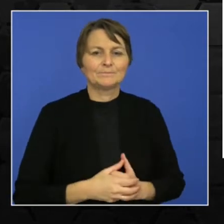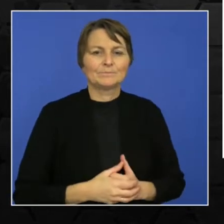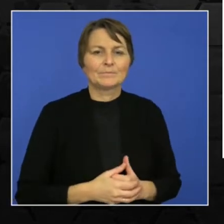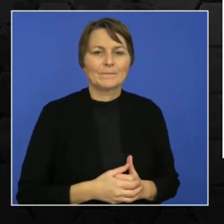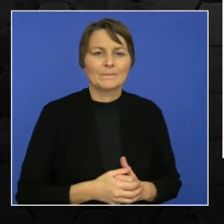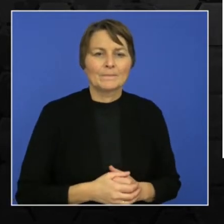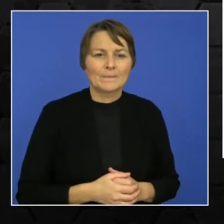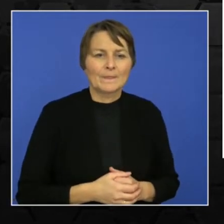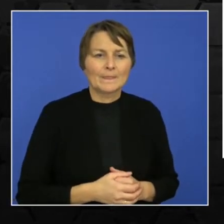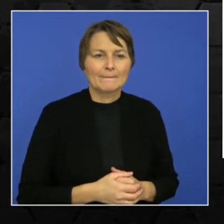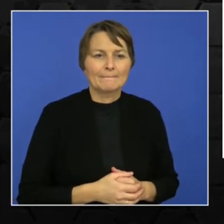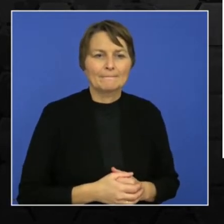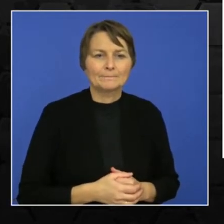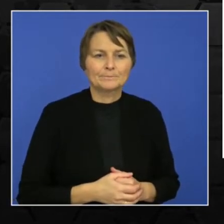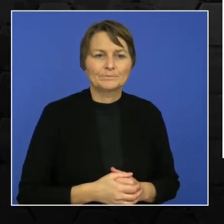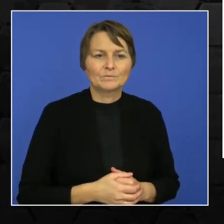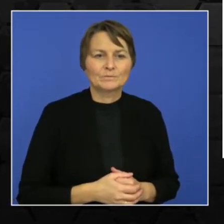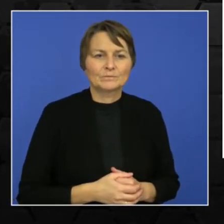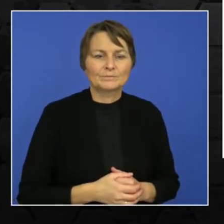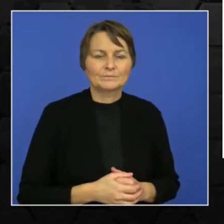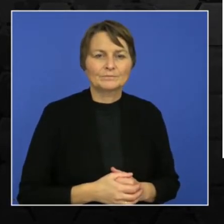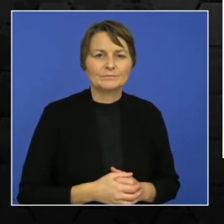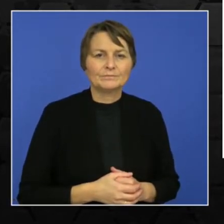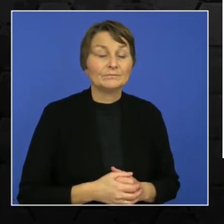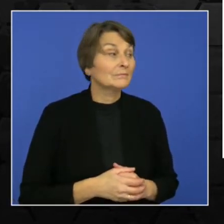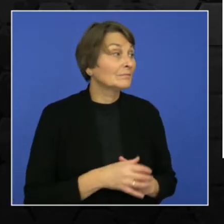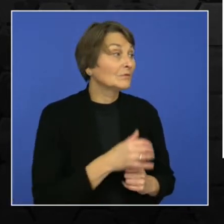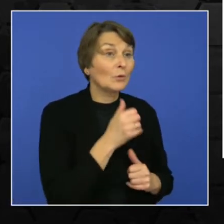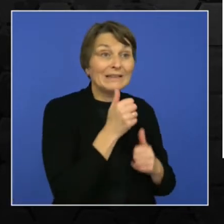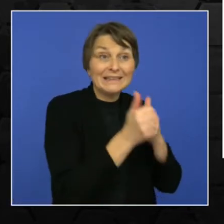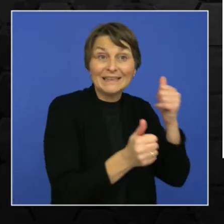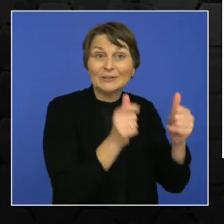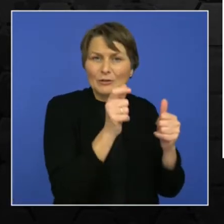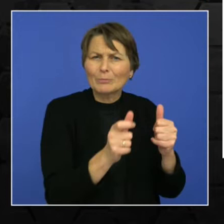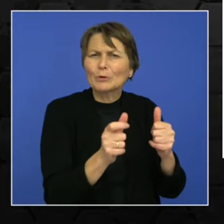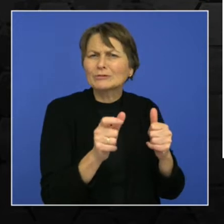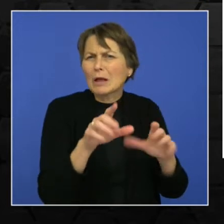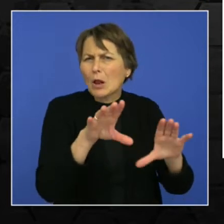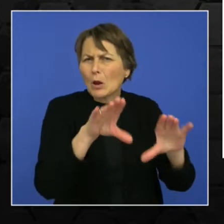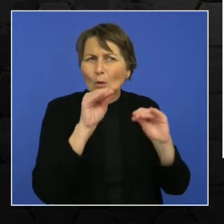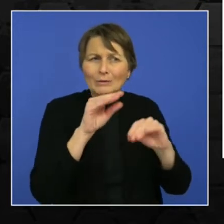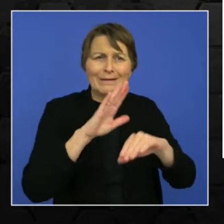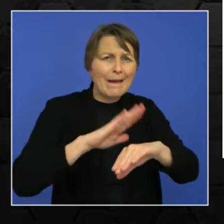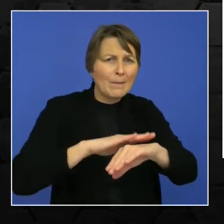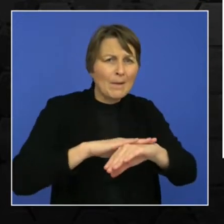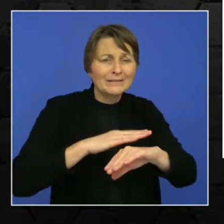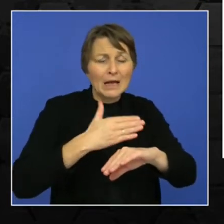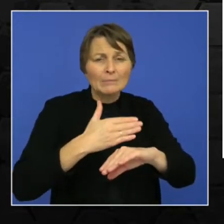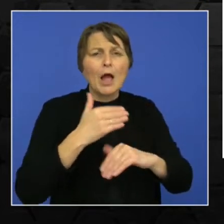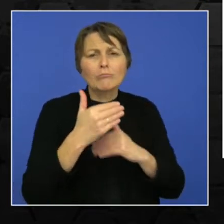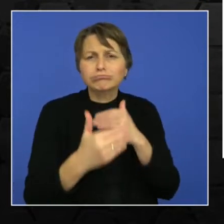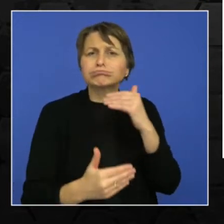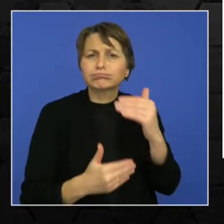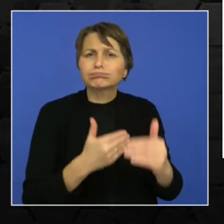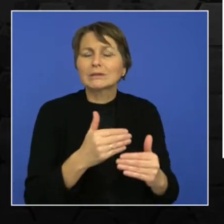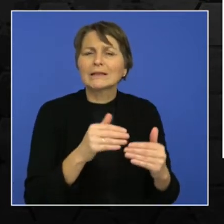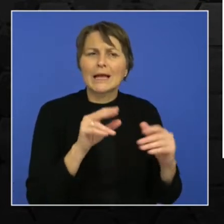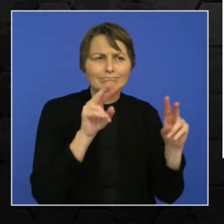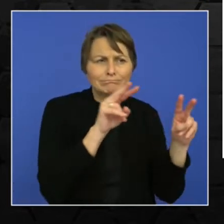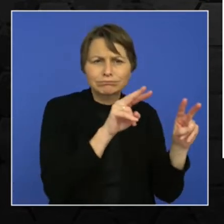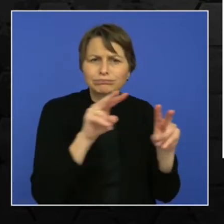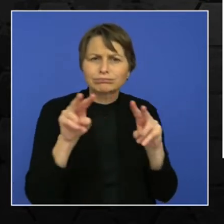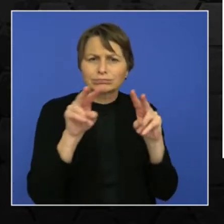linear learning rate and optimize. Just understand what I'm doing here. Cool. So suppose I'm taking a constant called learning rate about 0.5.